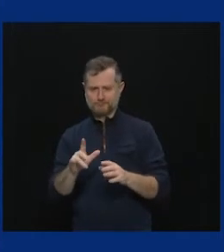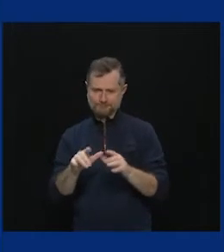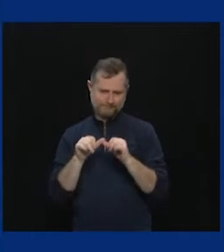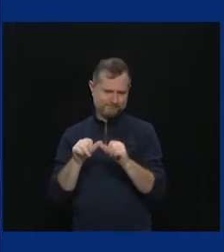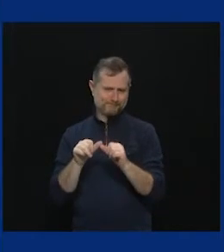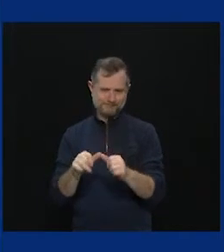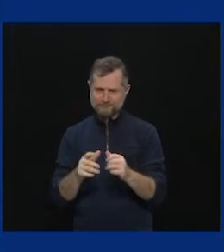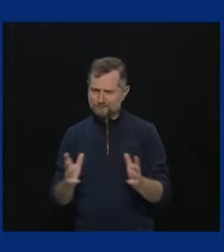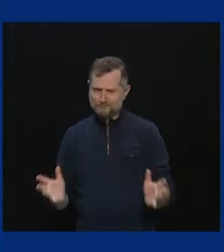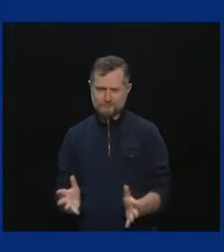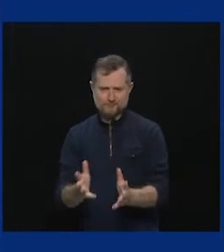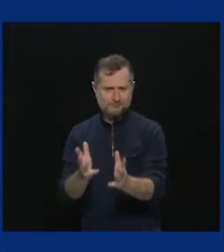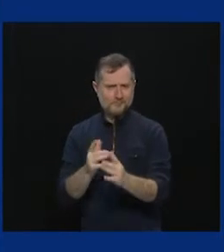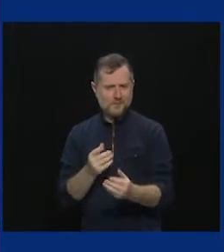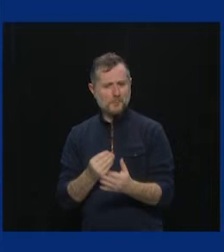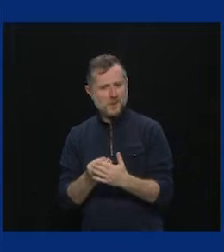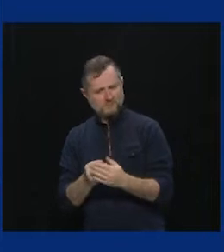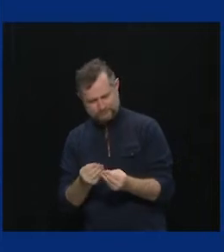Well,